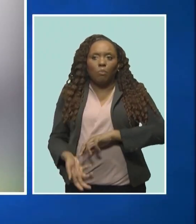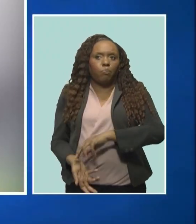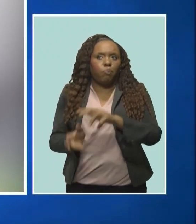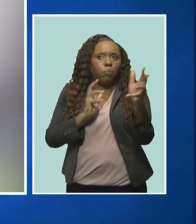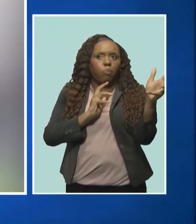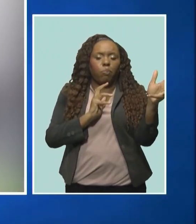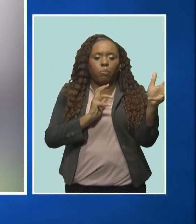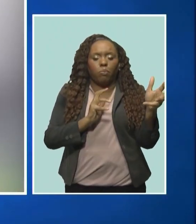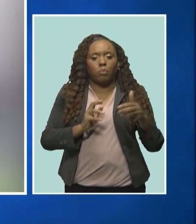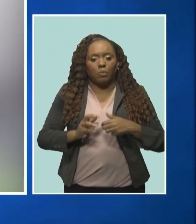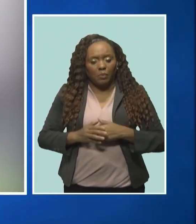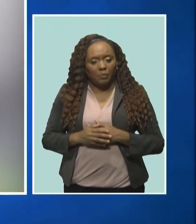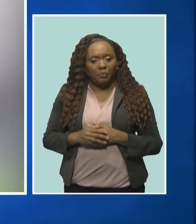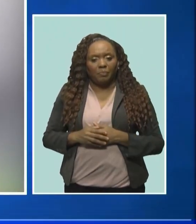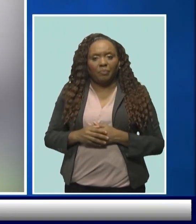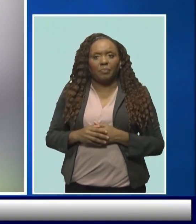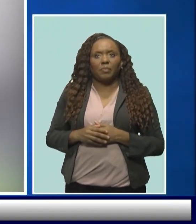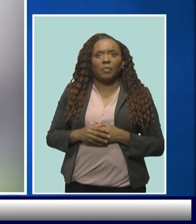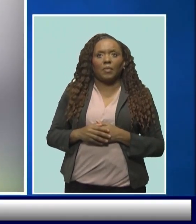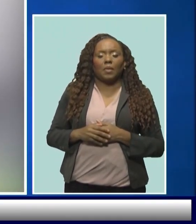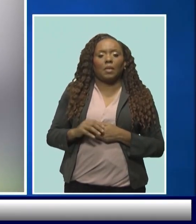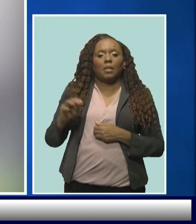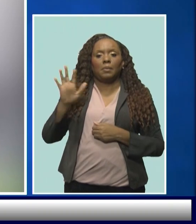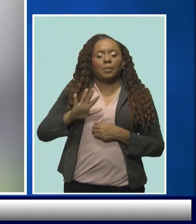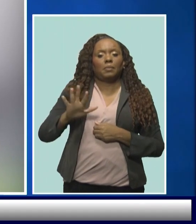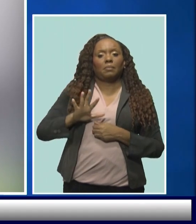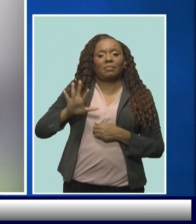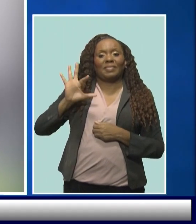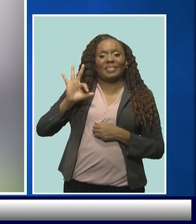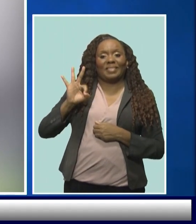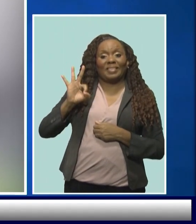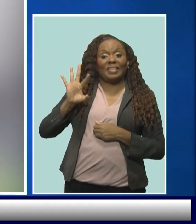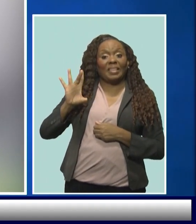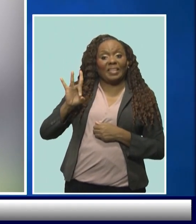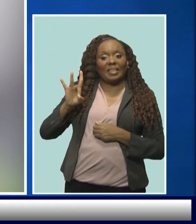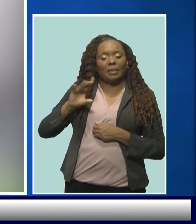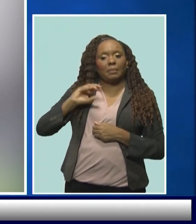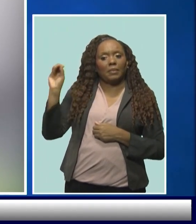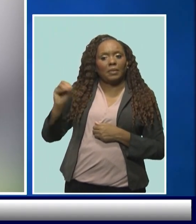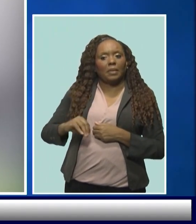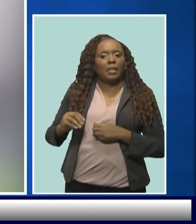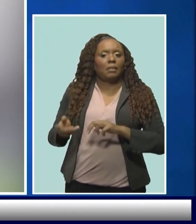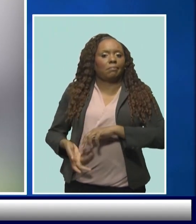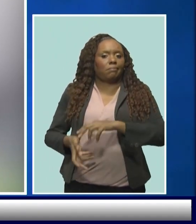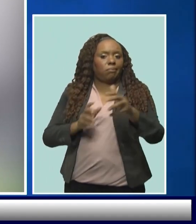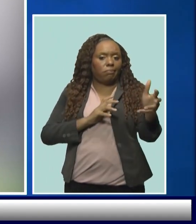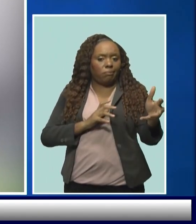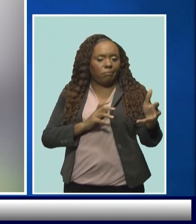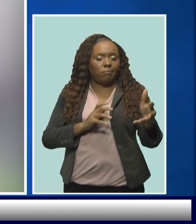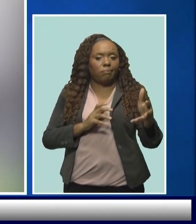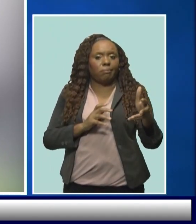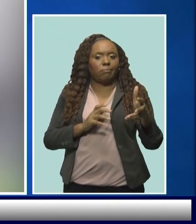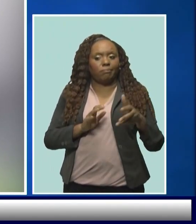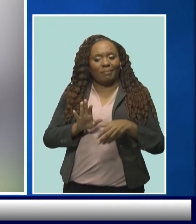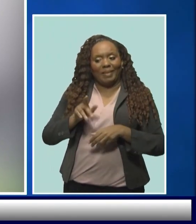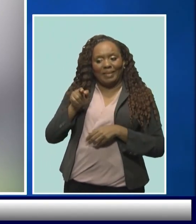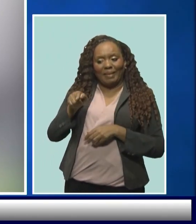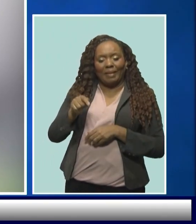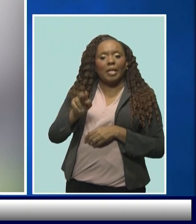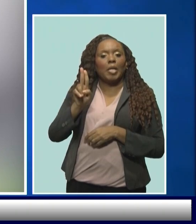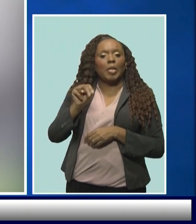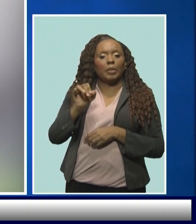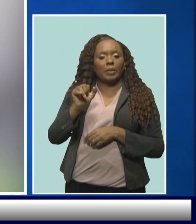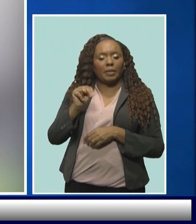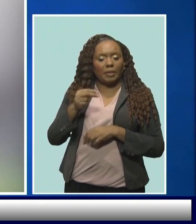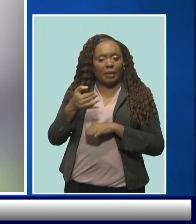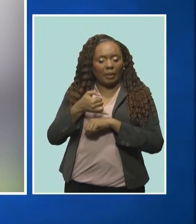has been approximately 98% damage to buildings and structures on the island, and this includes with respect